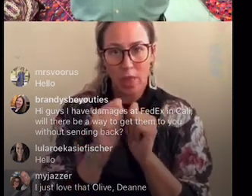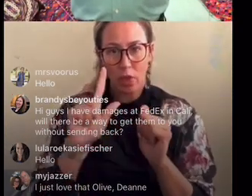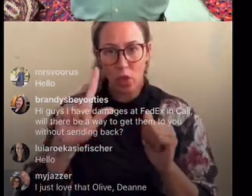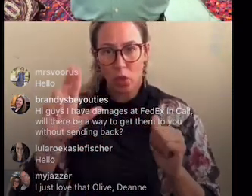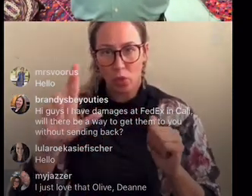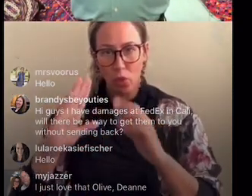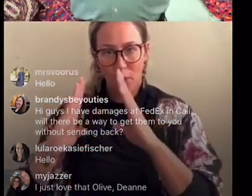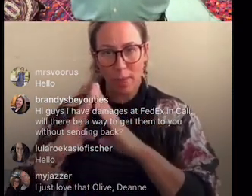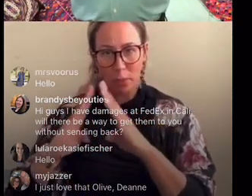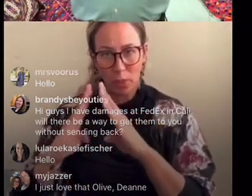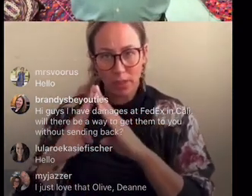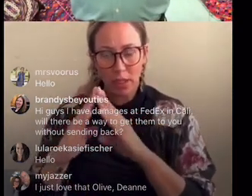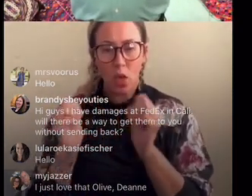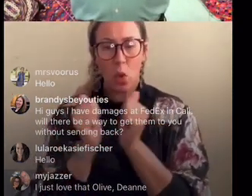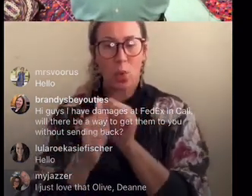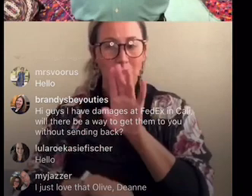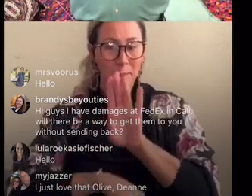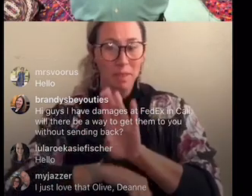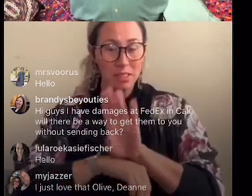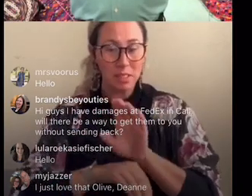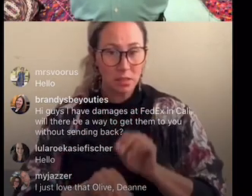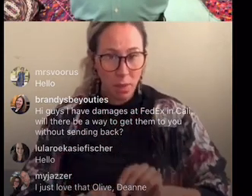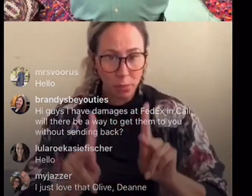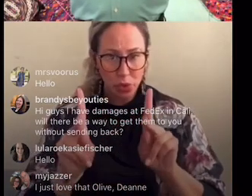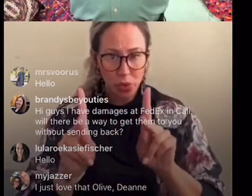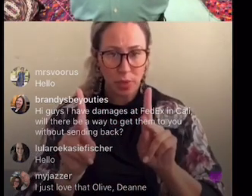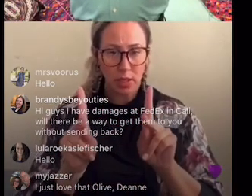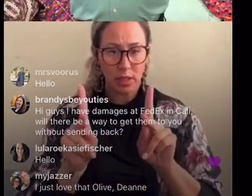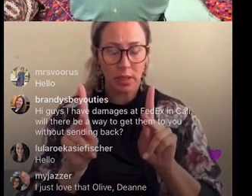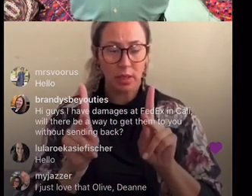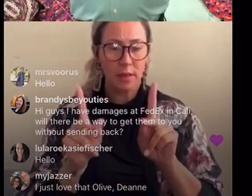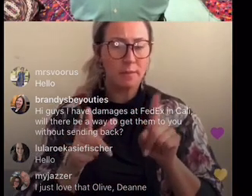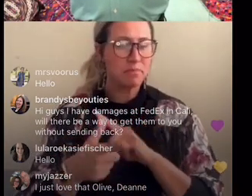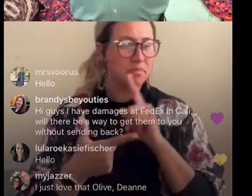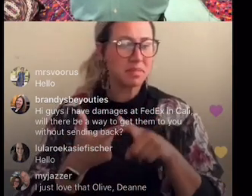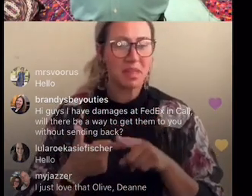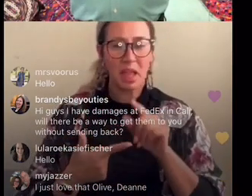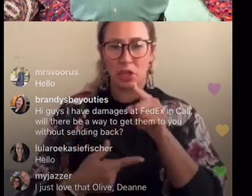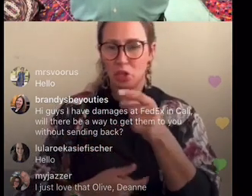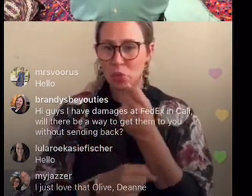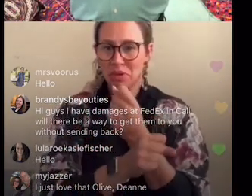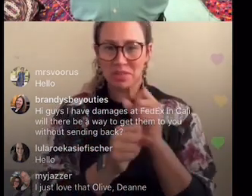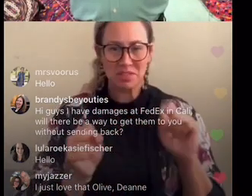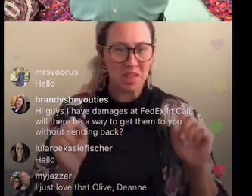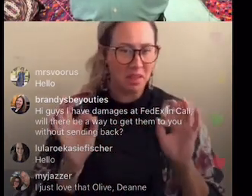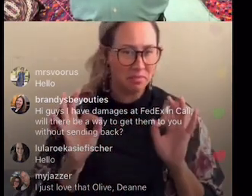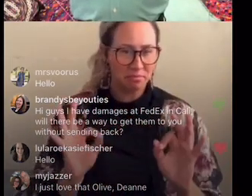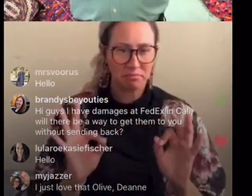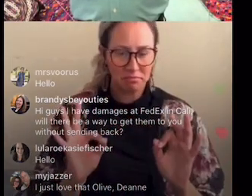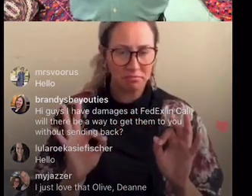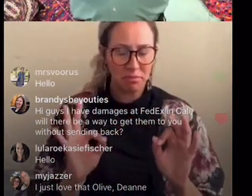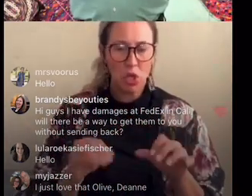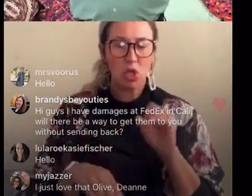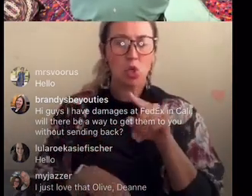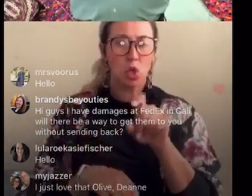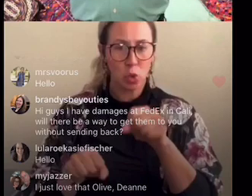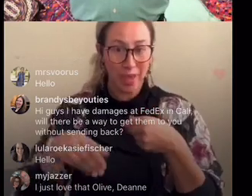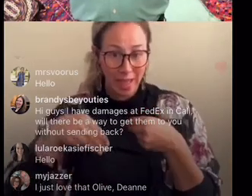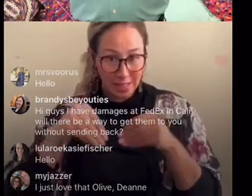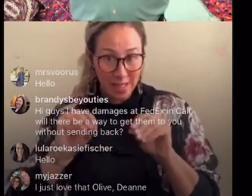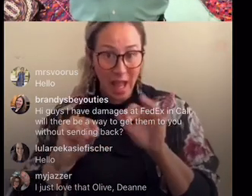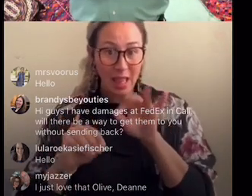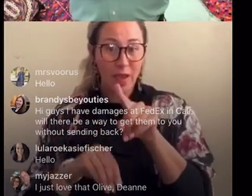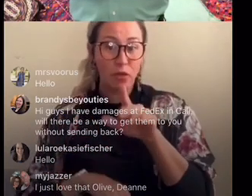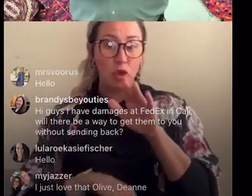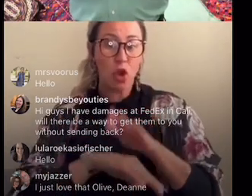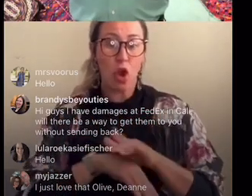community with business opportunity, then you're safe. So what we're talking about is you can sell, if you're up on a